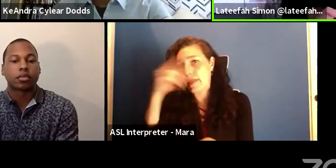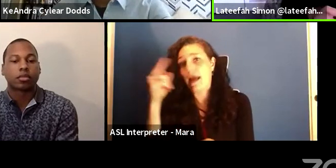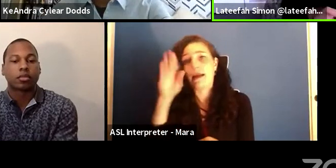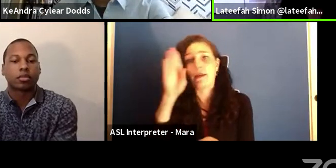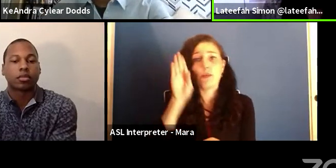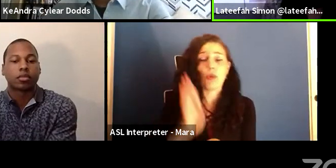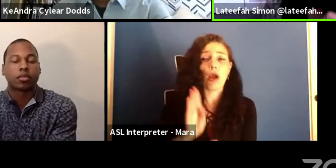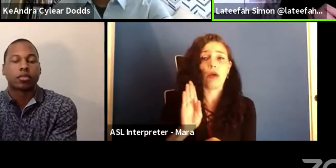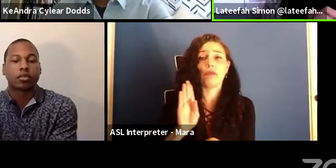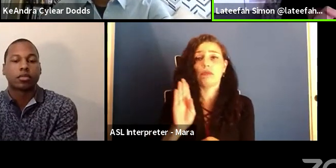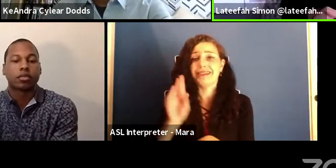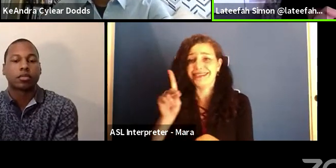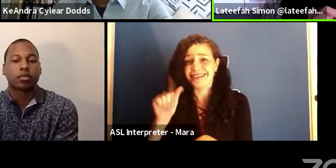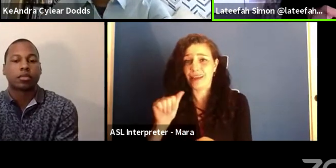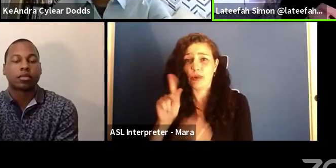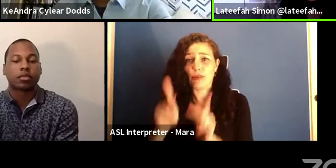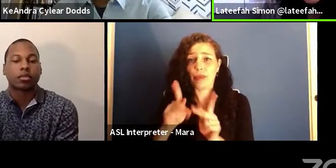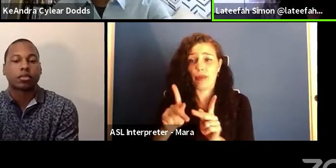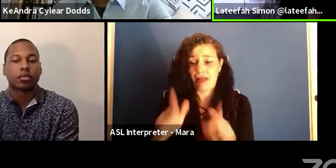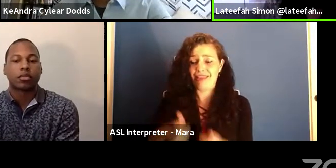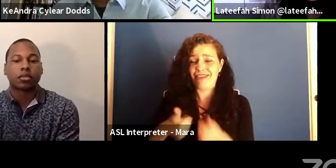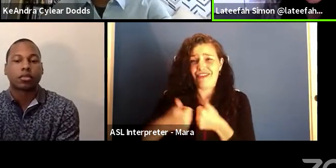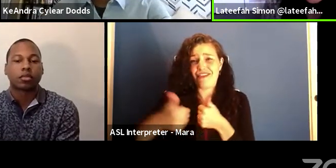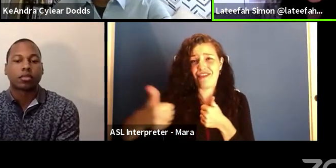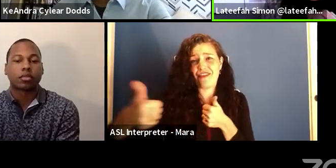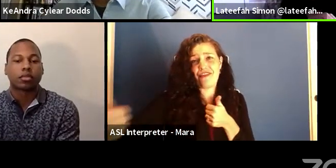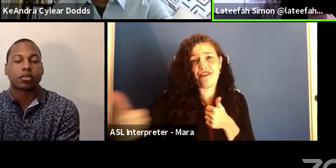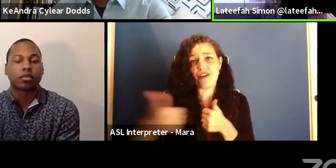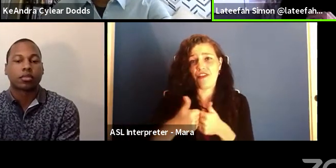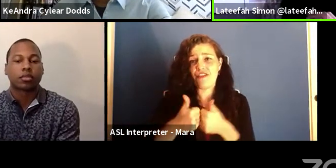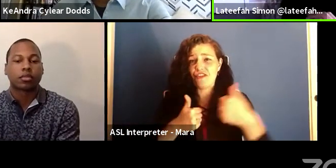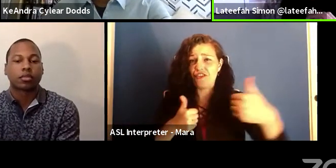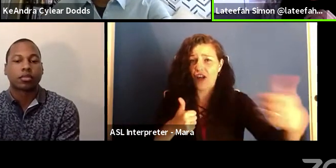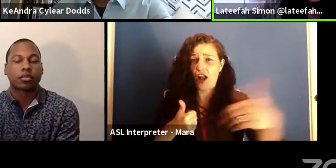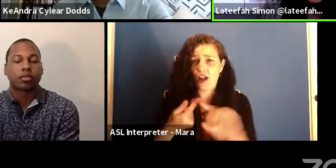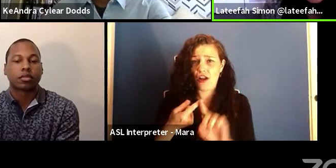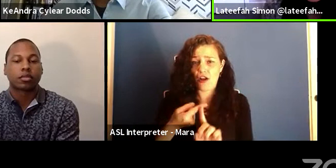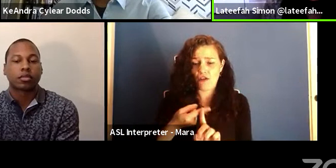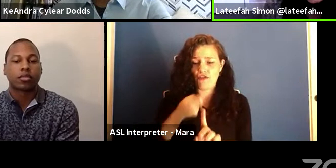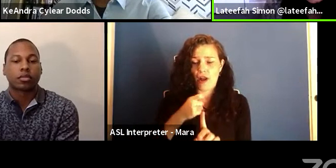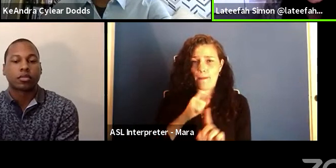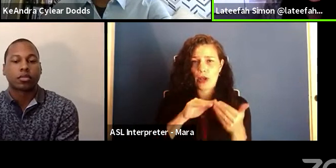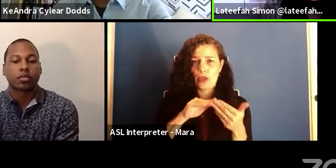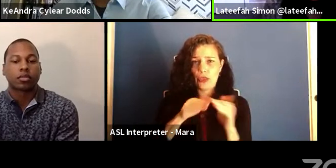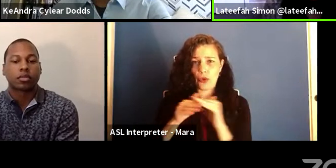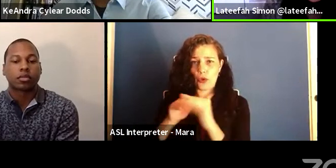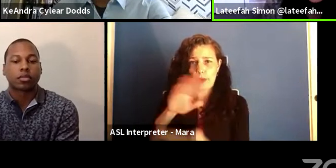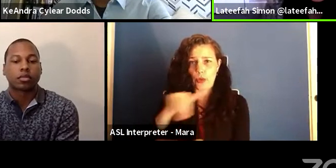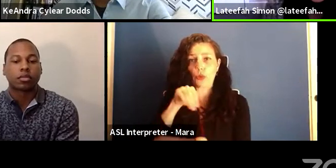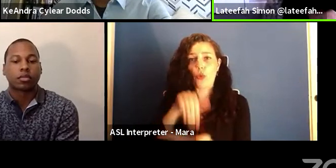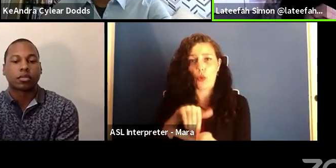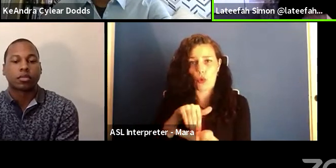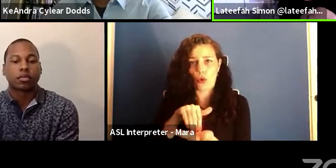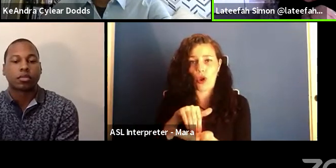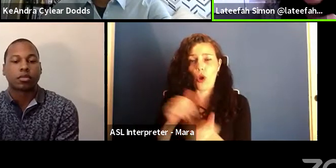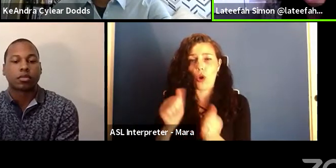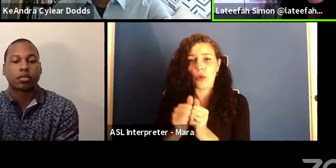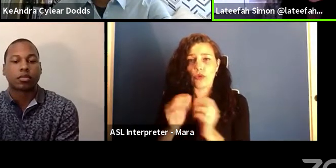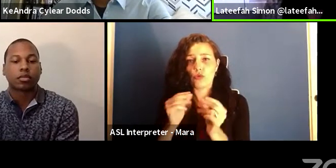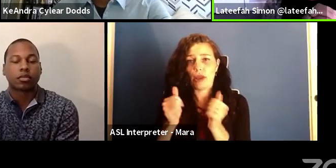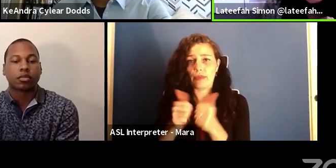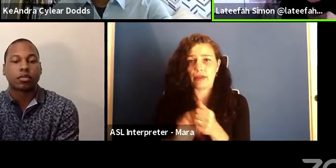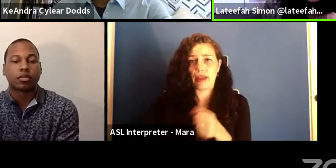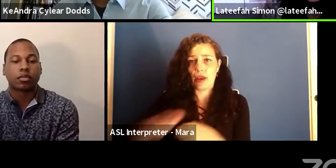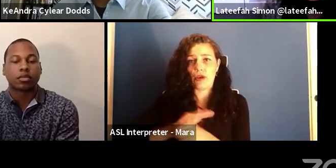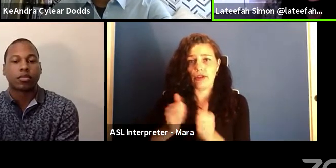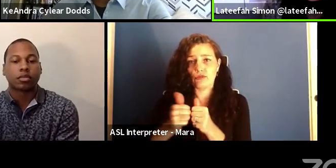away from the urban core. And with Bay Area Rapid Transit, the farther you live, the more you